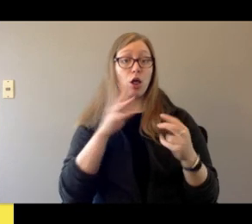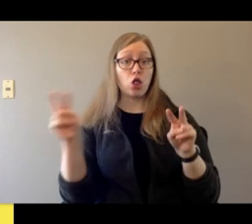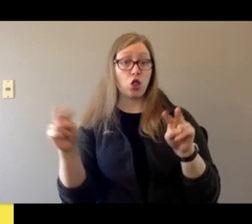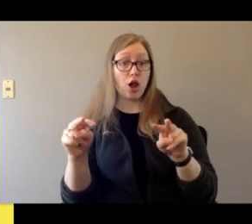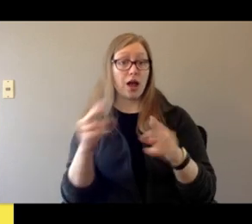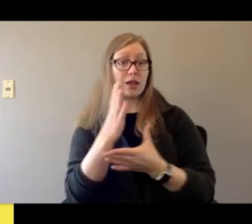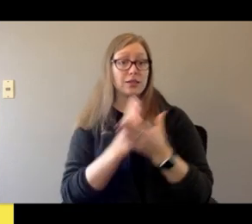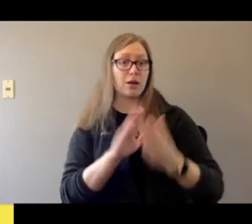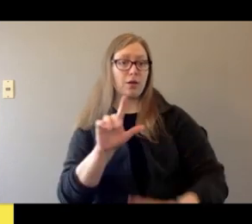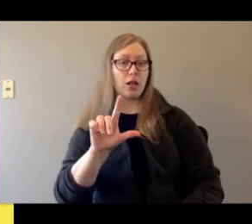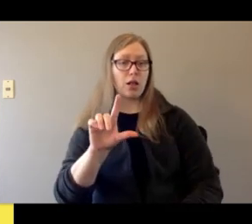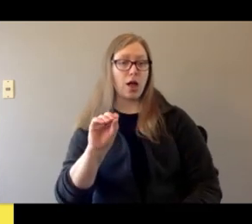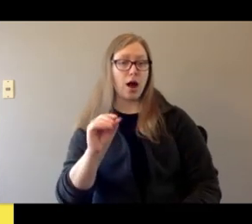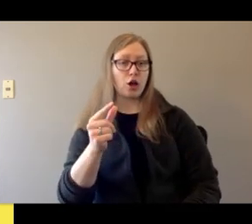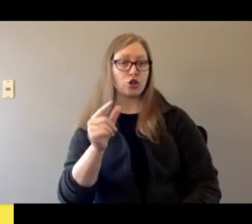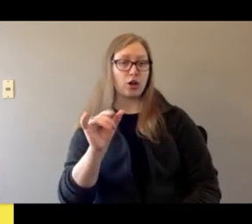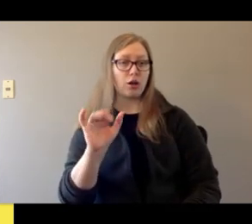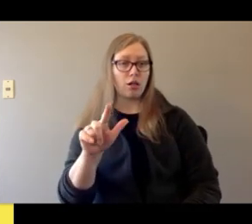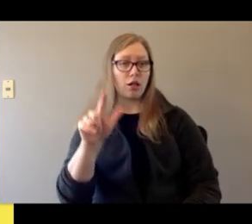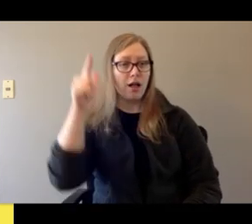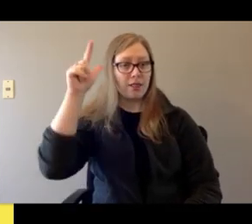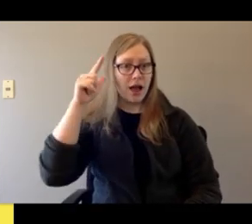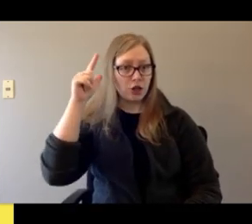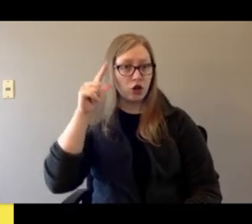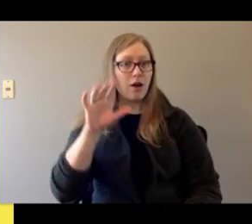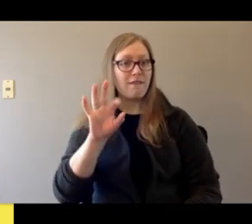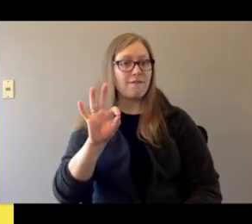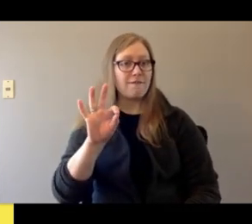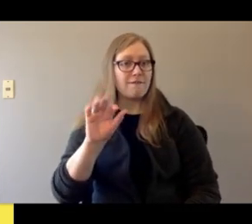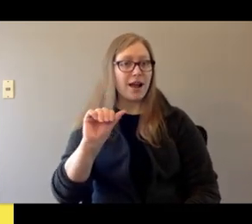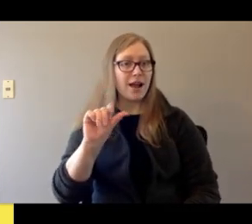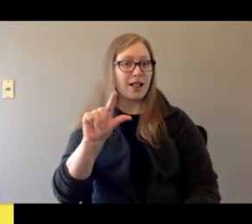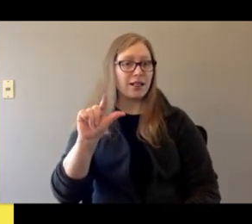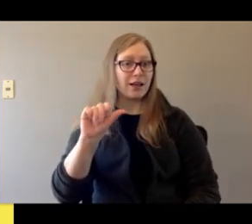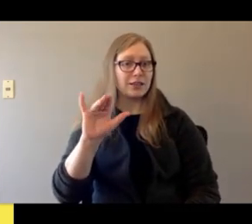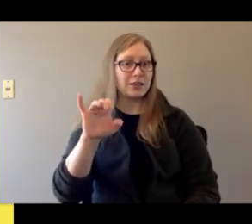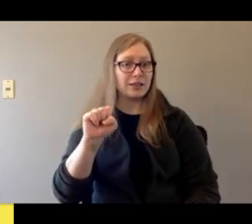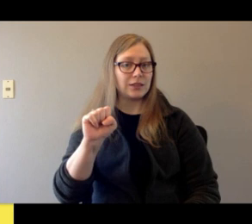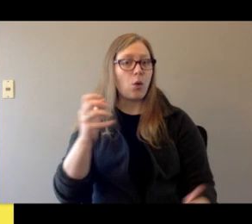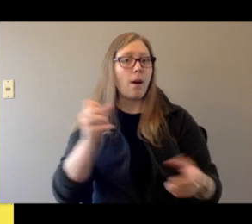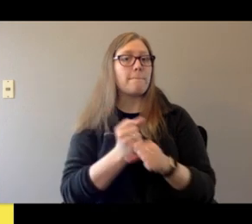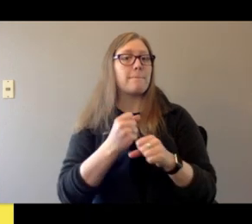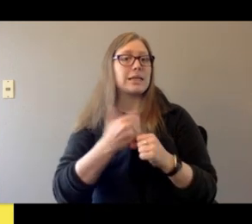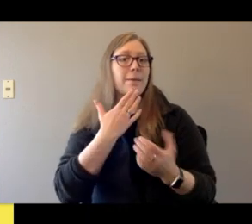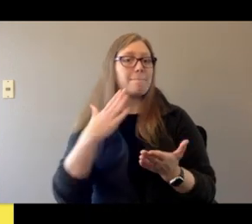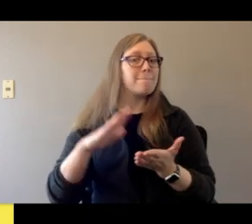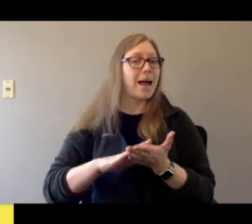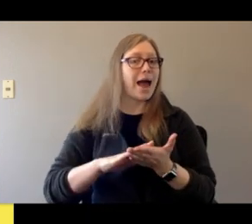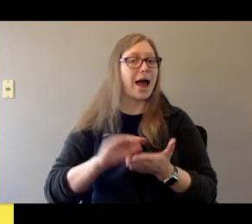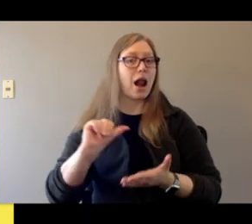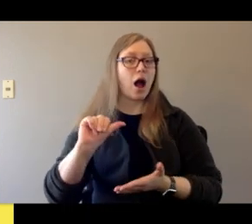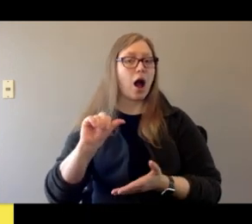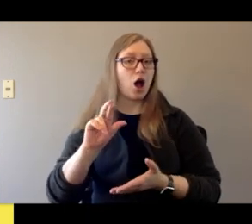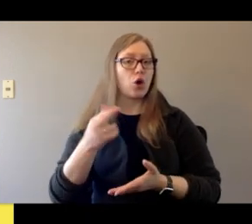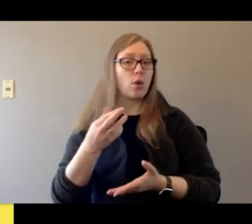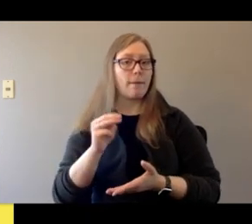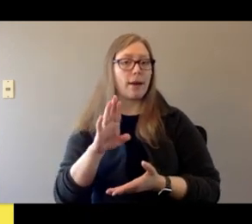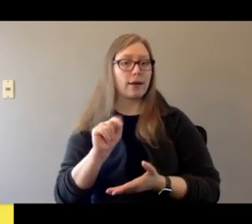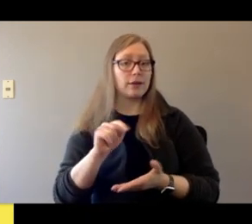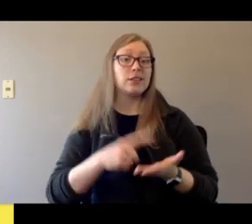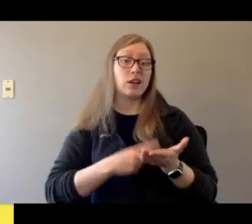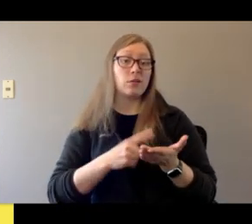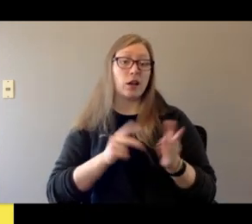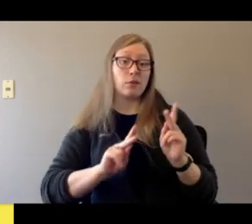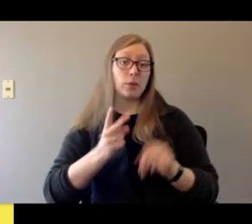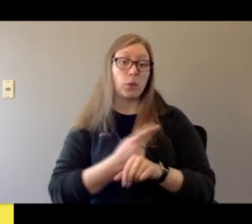fallacies or what makes a bad argument that's sometimes used. So here's our goal. Say